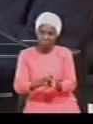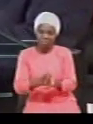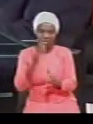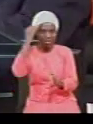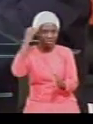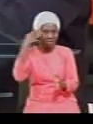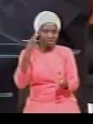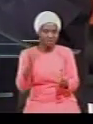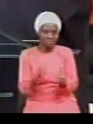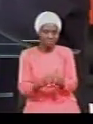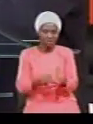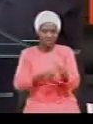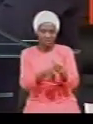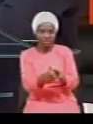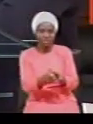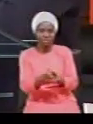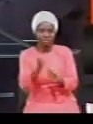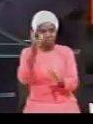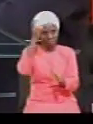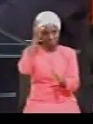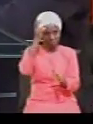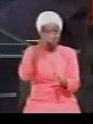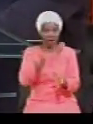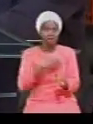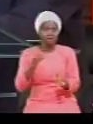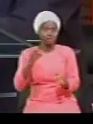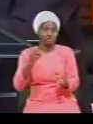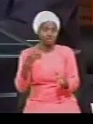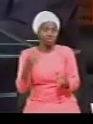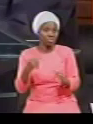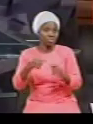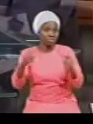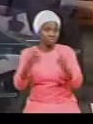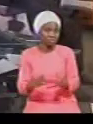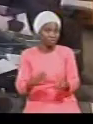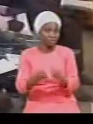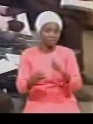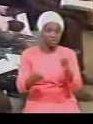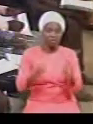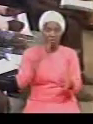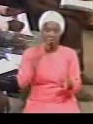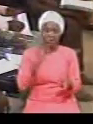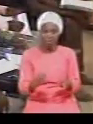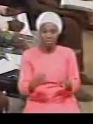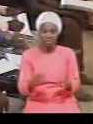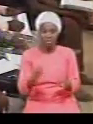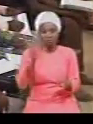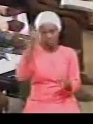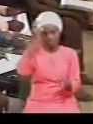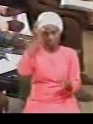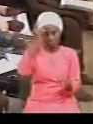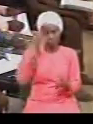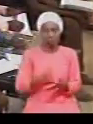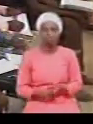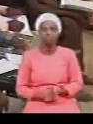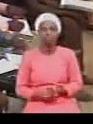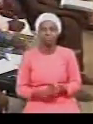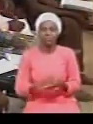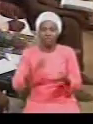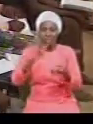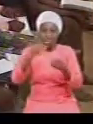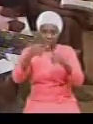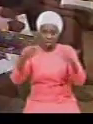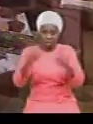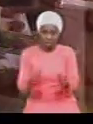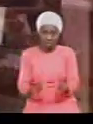that is of the devil. And so the enemy number one is the devil. The enemy number